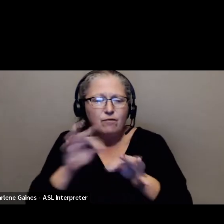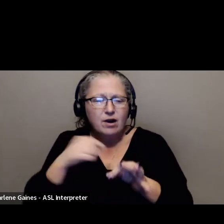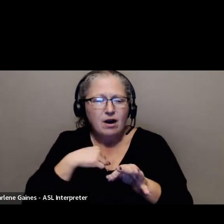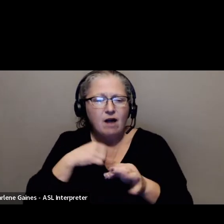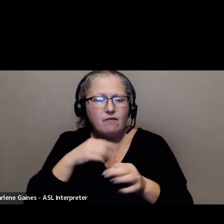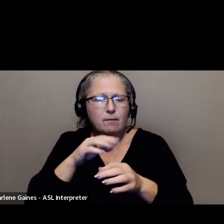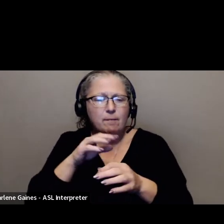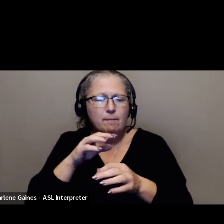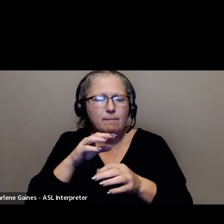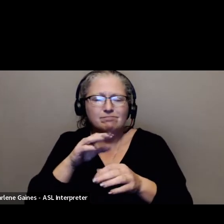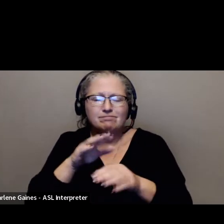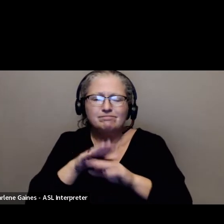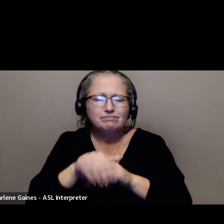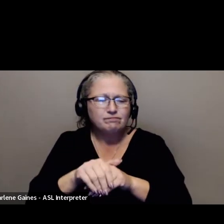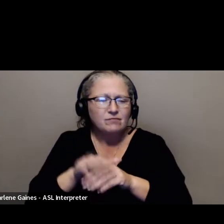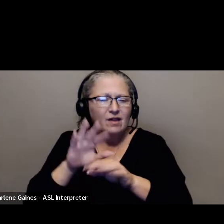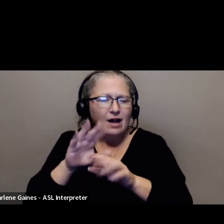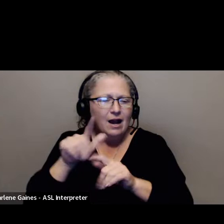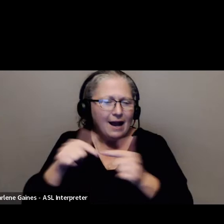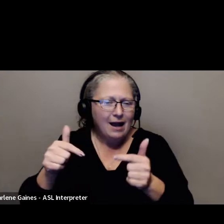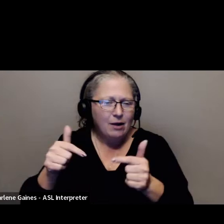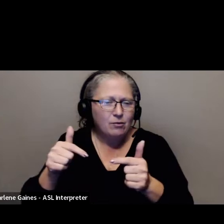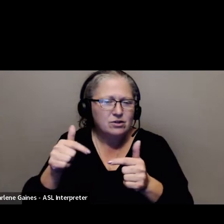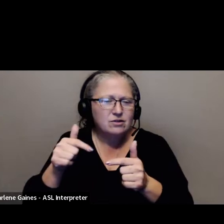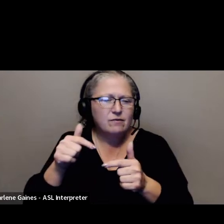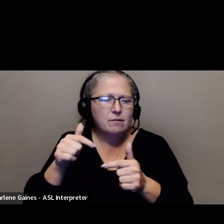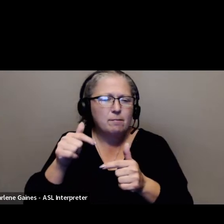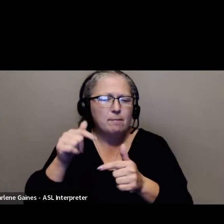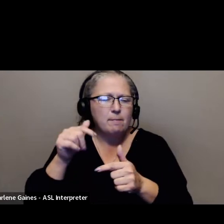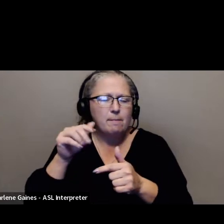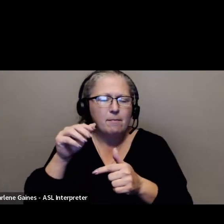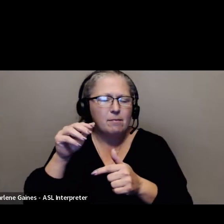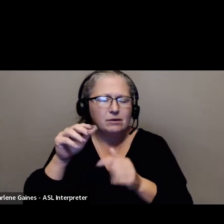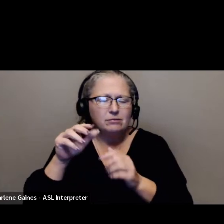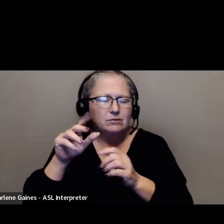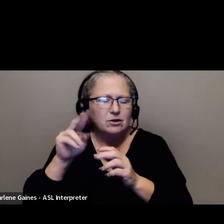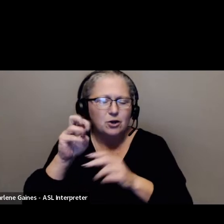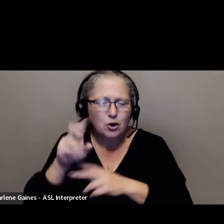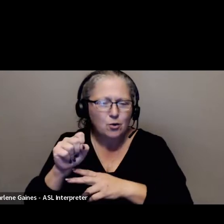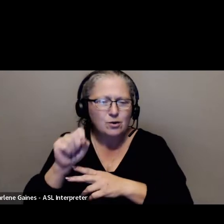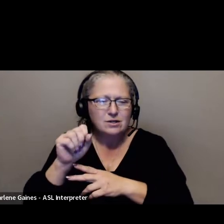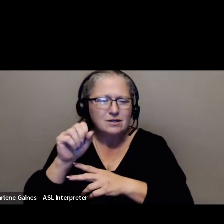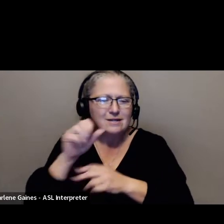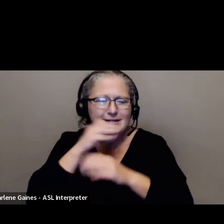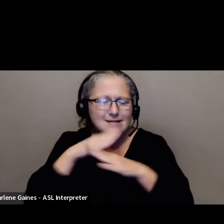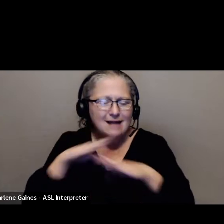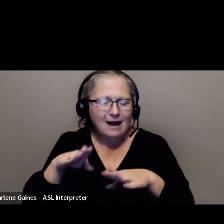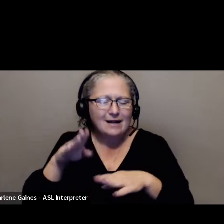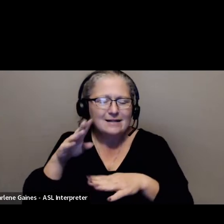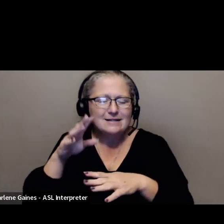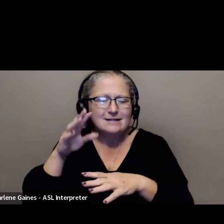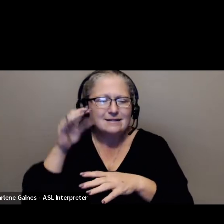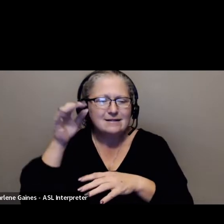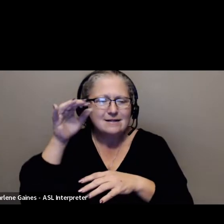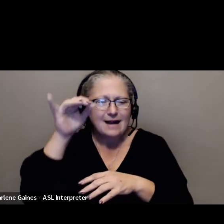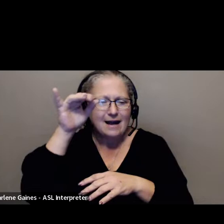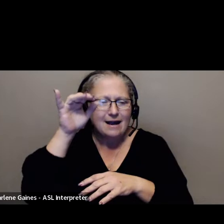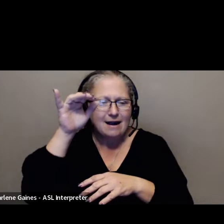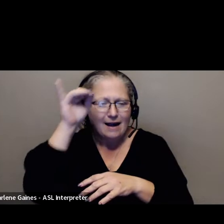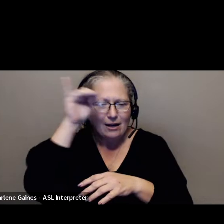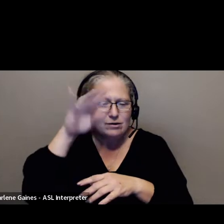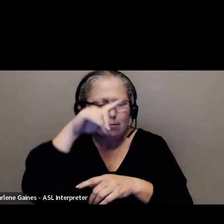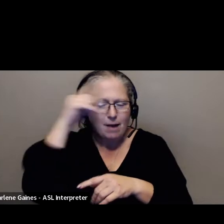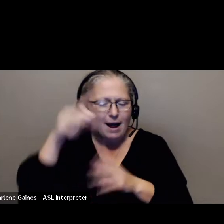and our inaction. Palestine is freeing us from Western propaganda. Palestine is freeing us from bigoted silence and ignorance on peoples in struggle. Black